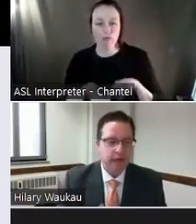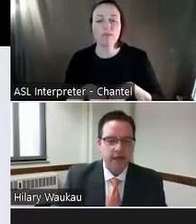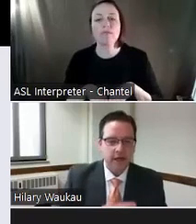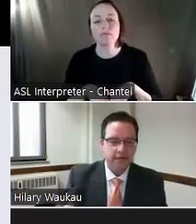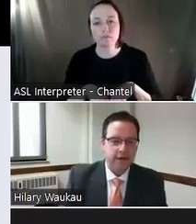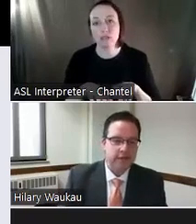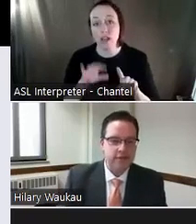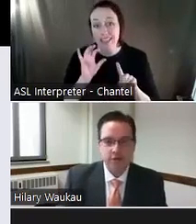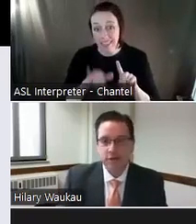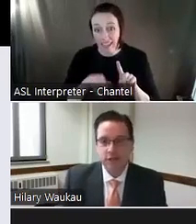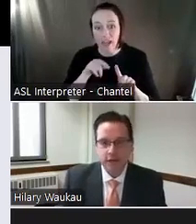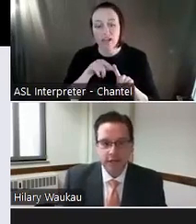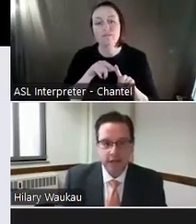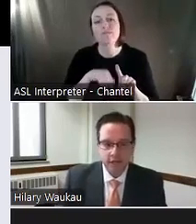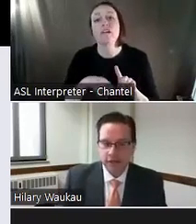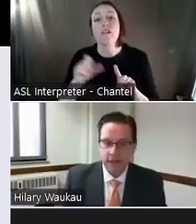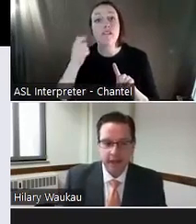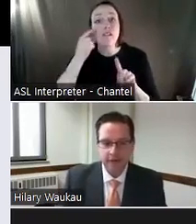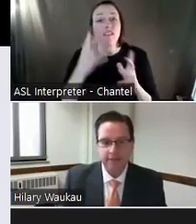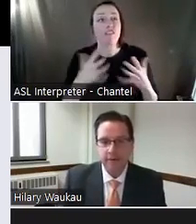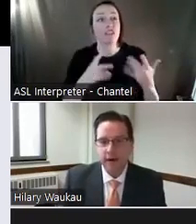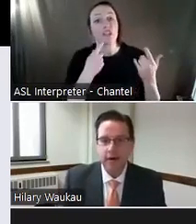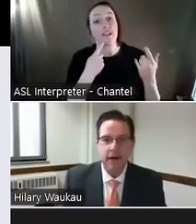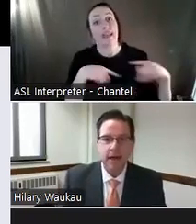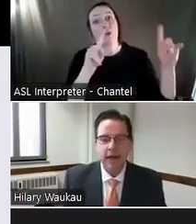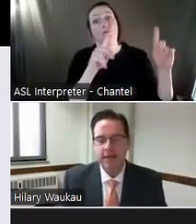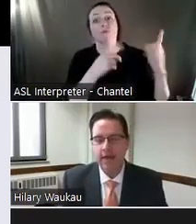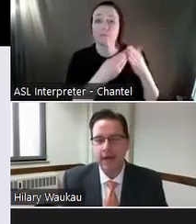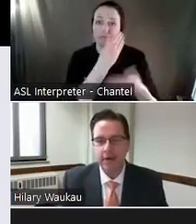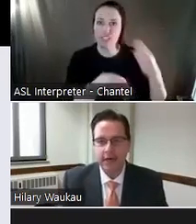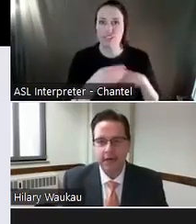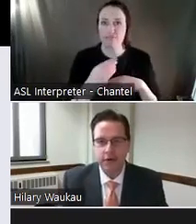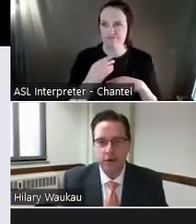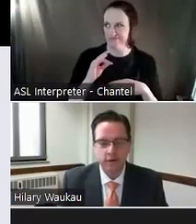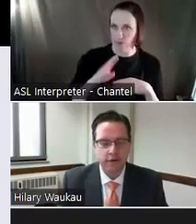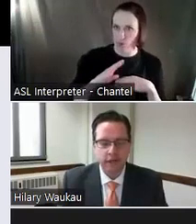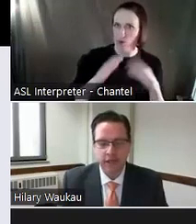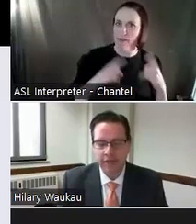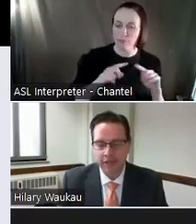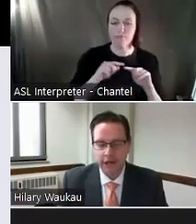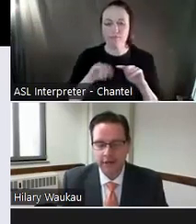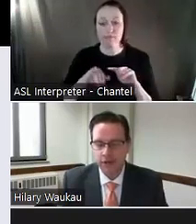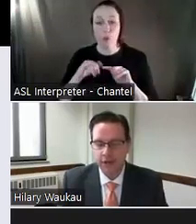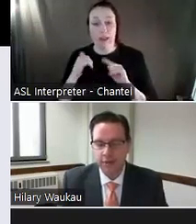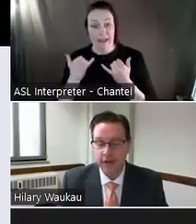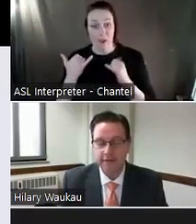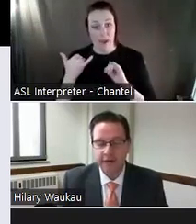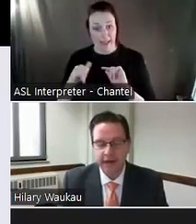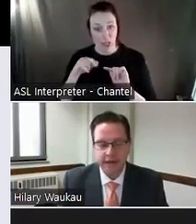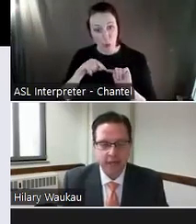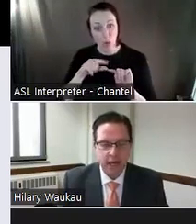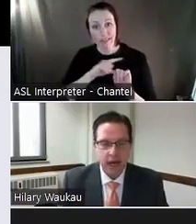of. The governor has introduced his budget. He introduced that back in February, and then now it goes over to the legislature and the Joint Committee